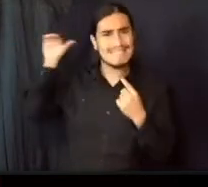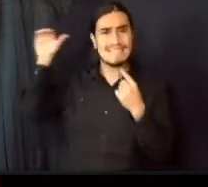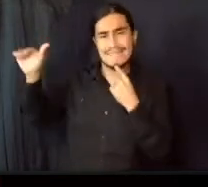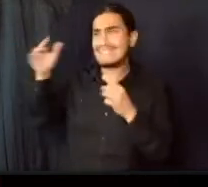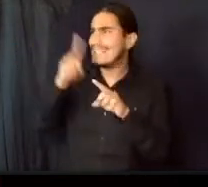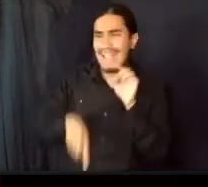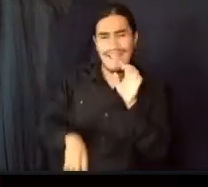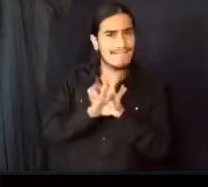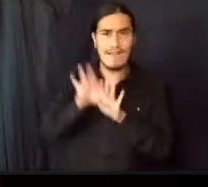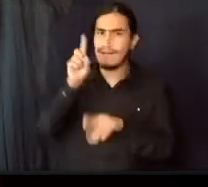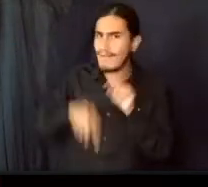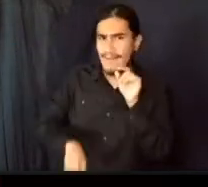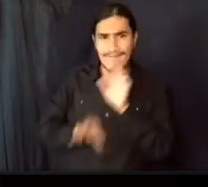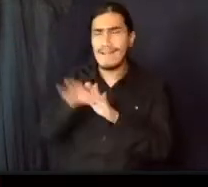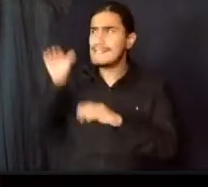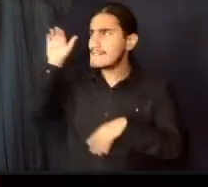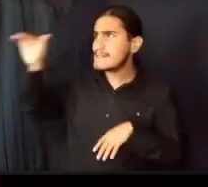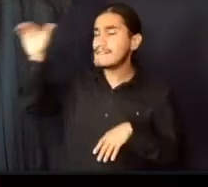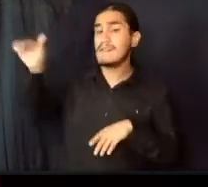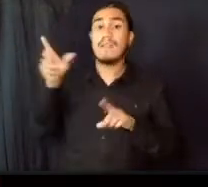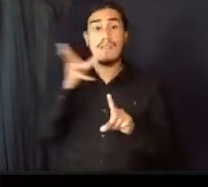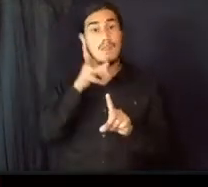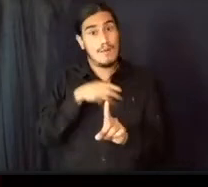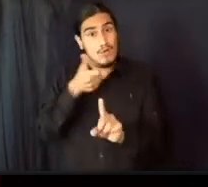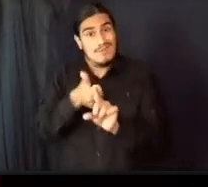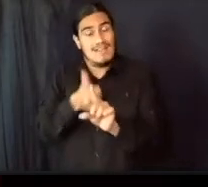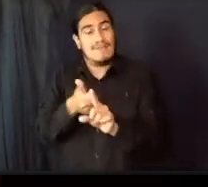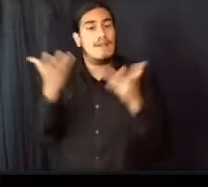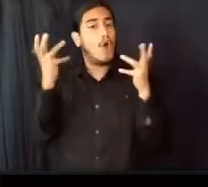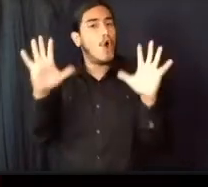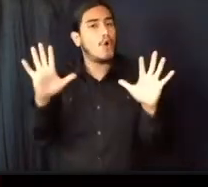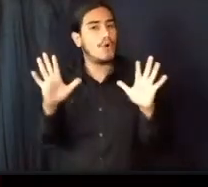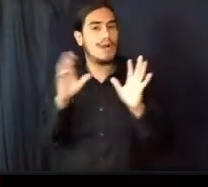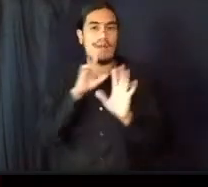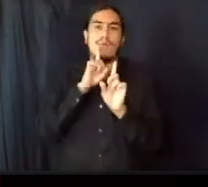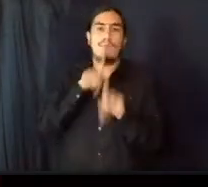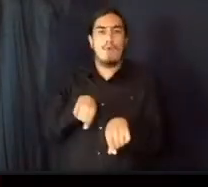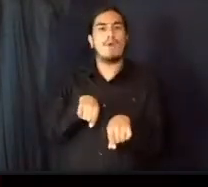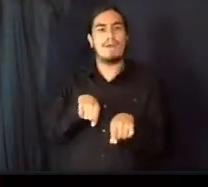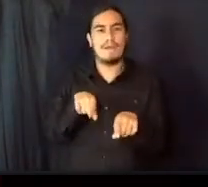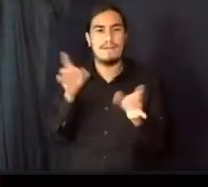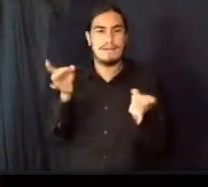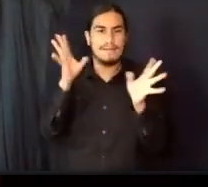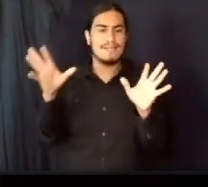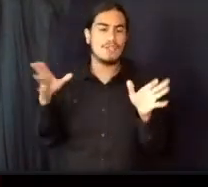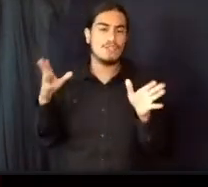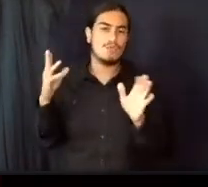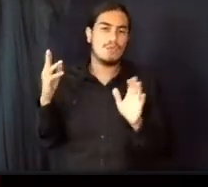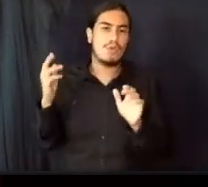repeatedly reported sexual harassment in the camp before, and her son has repeatedly told his father and